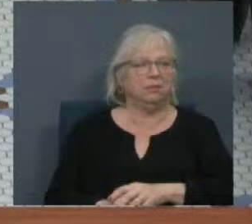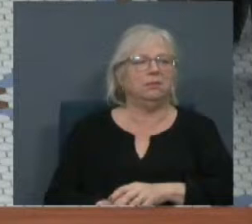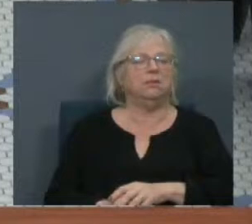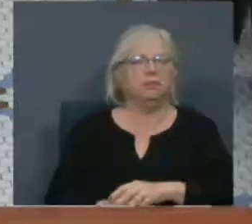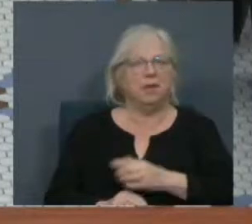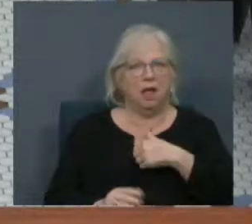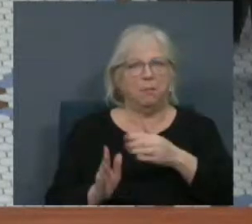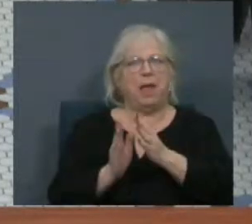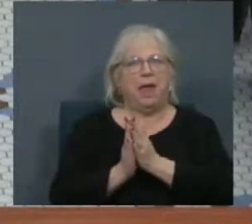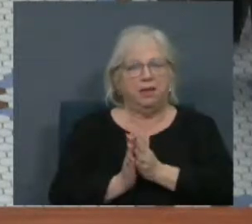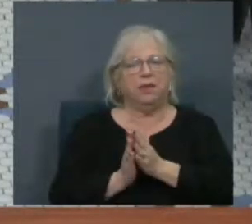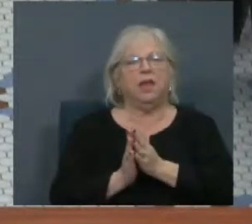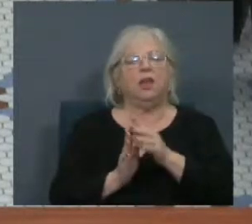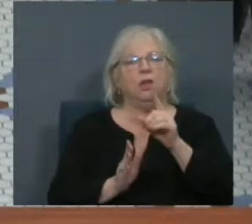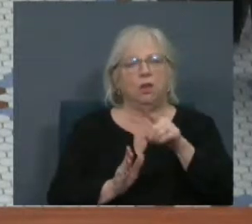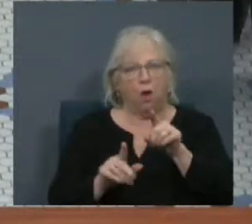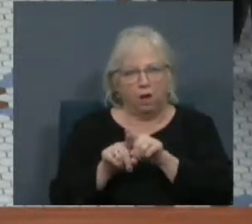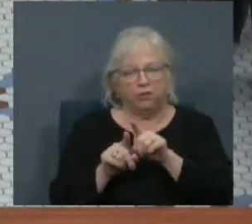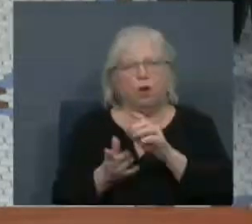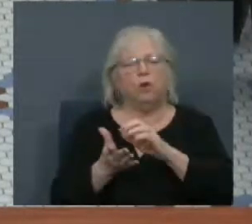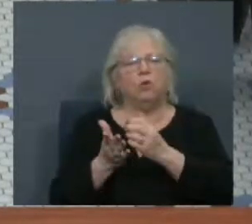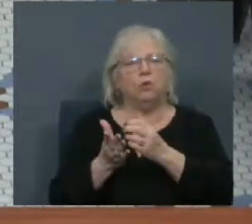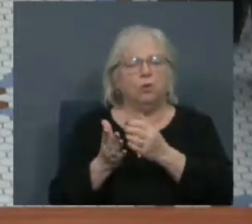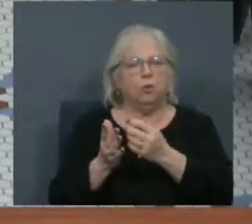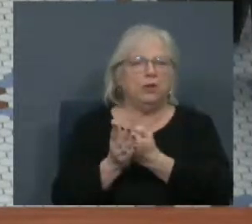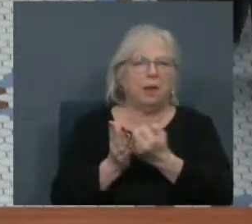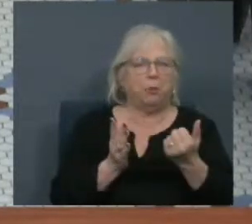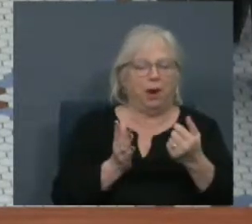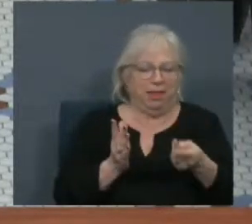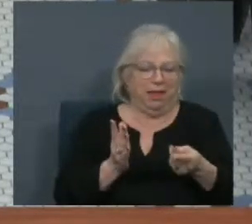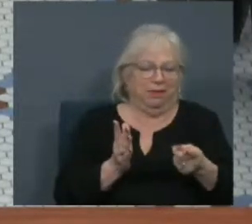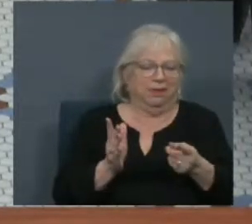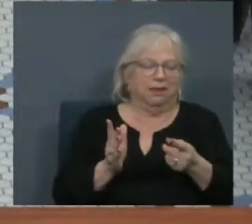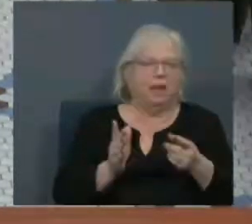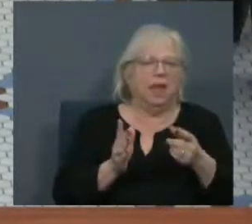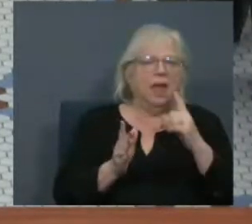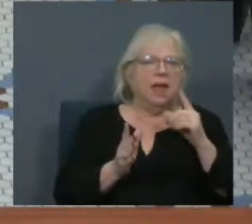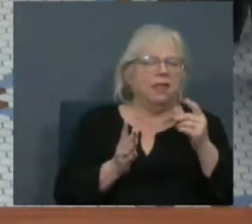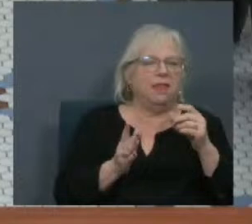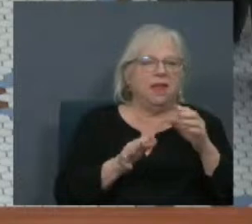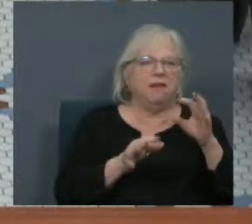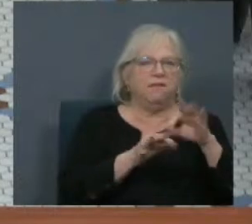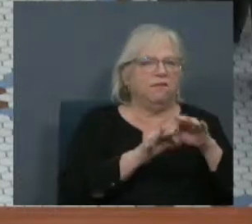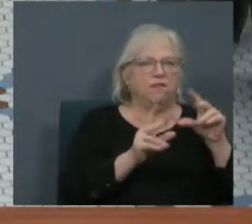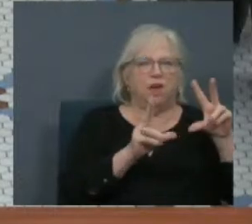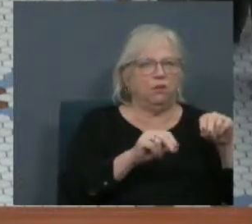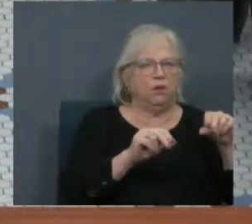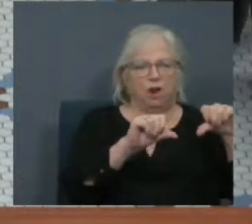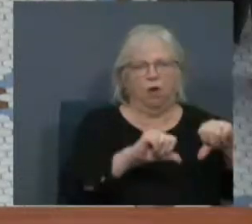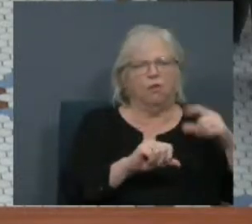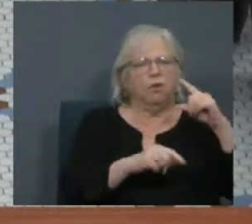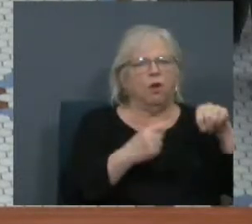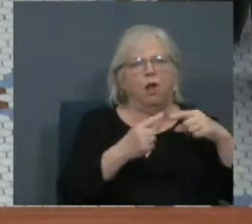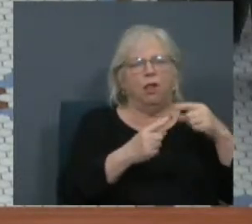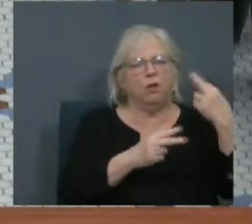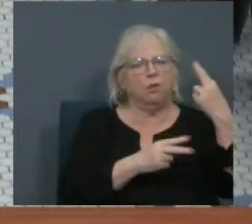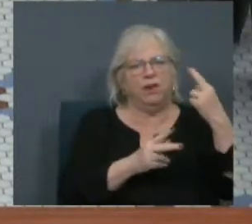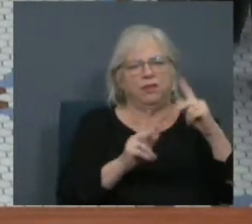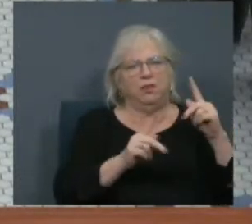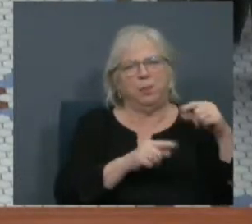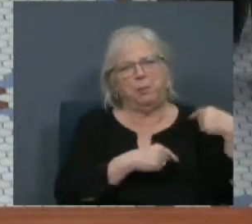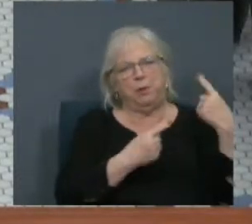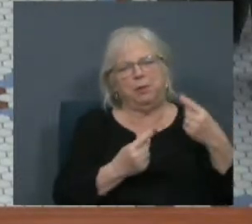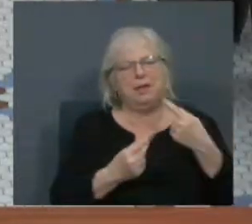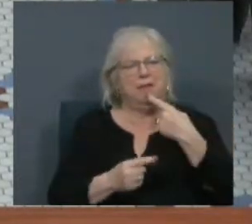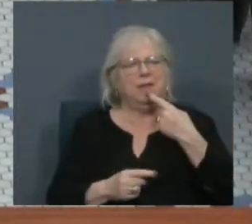I'm asking you to also separate this and then oppose it for all the reasons that folks have said, but primarily coming to speak